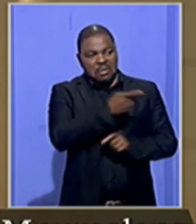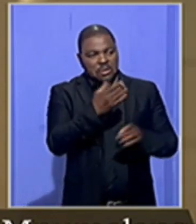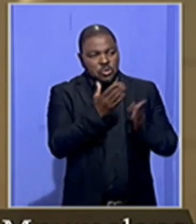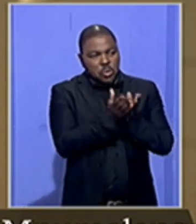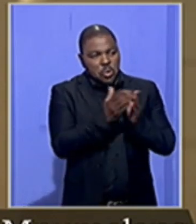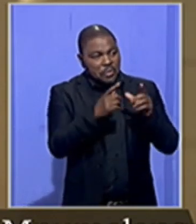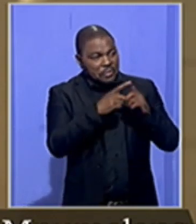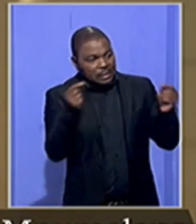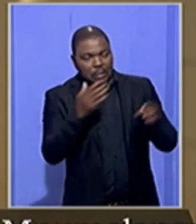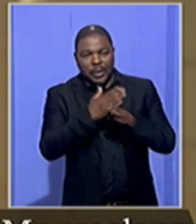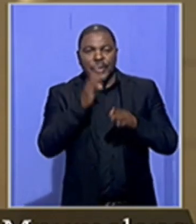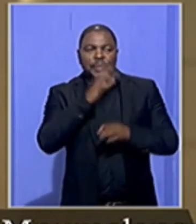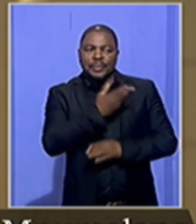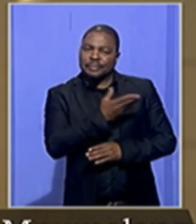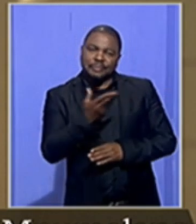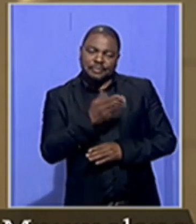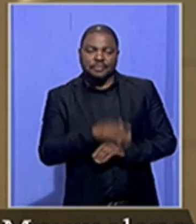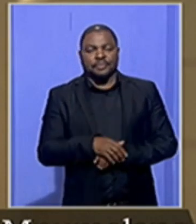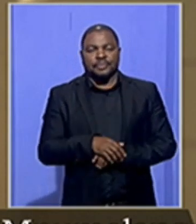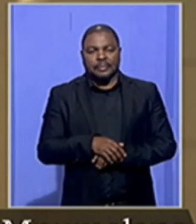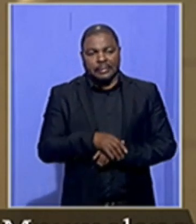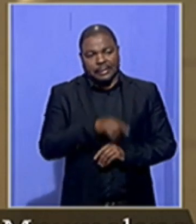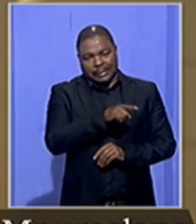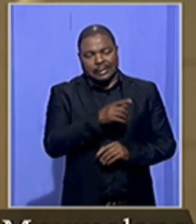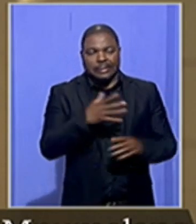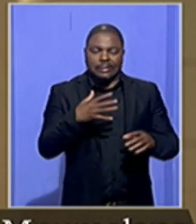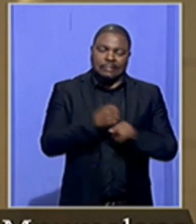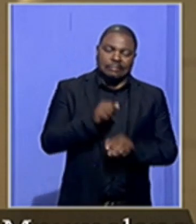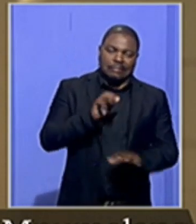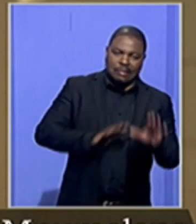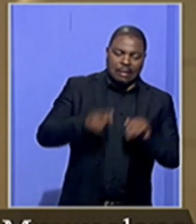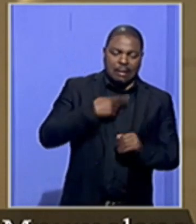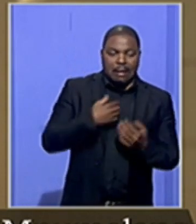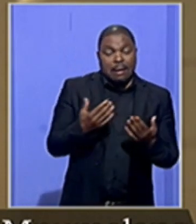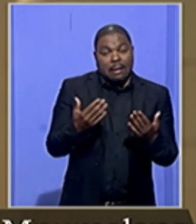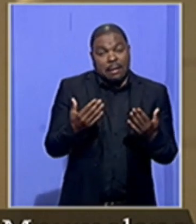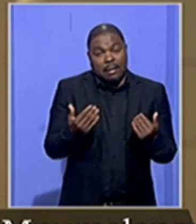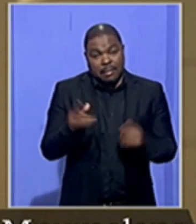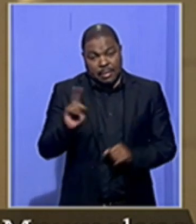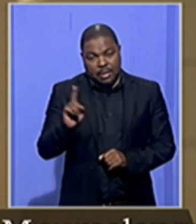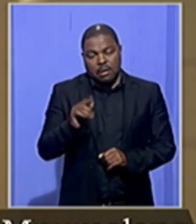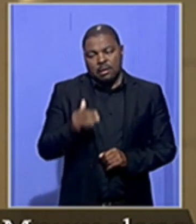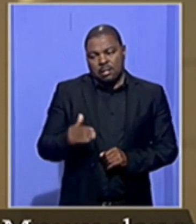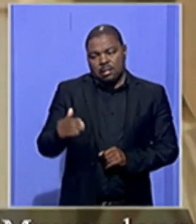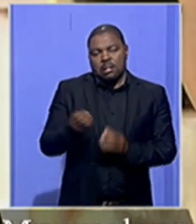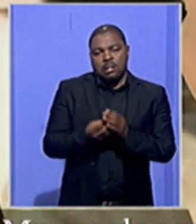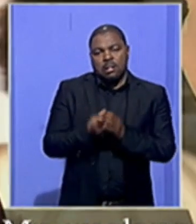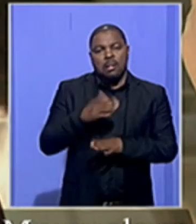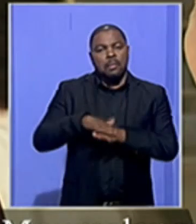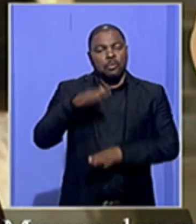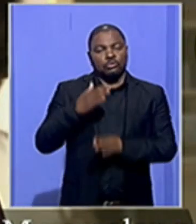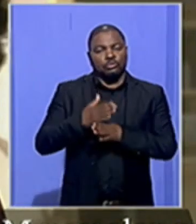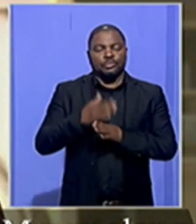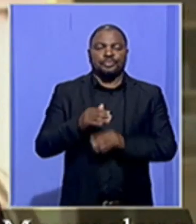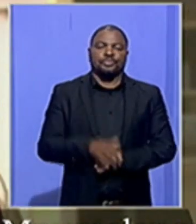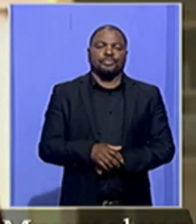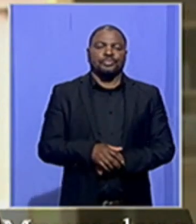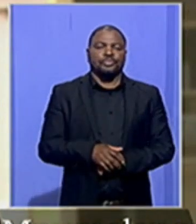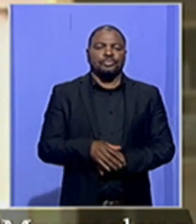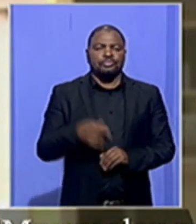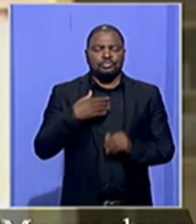have jobs, you know, and that's a little bit discouraging. So I expected that they'll create more jobs. My expectations,